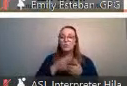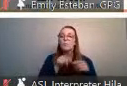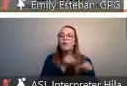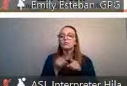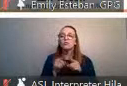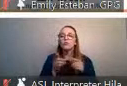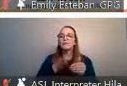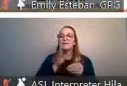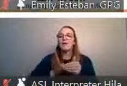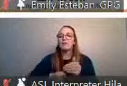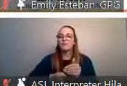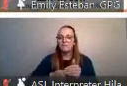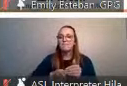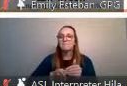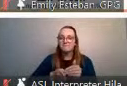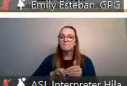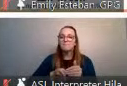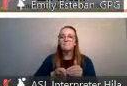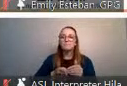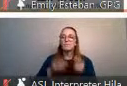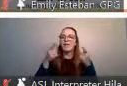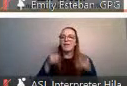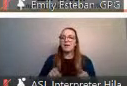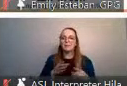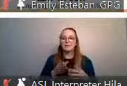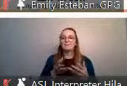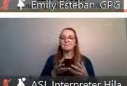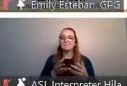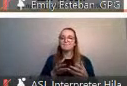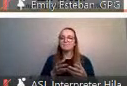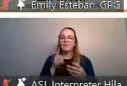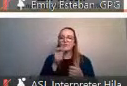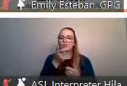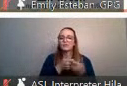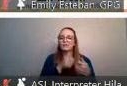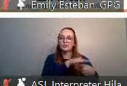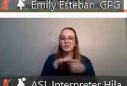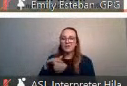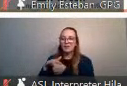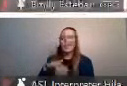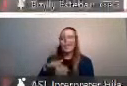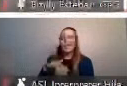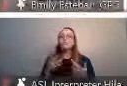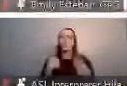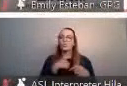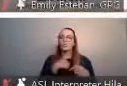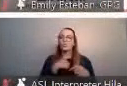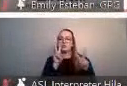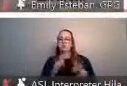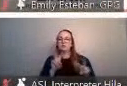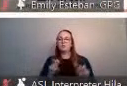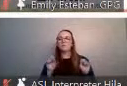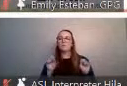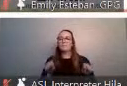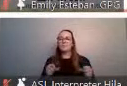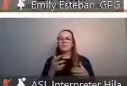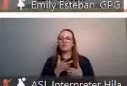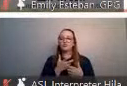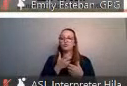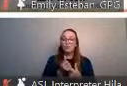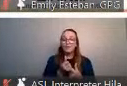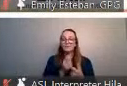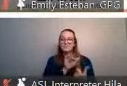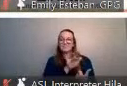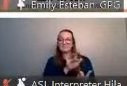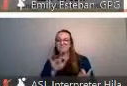outcomes by setting. And this research helps us to uncover potential trust gaps and also potential practice gaps.